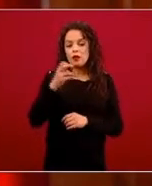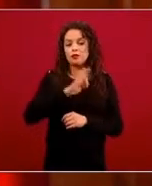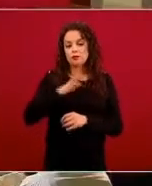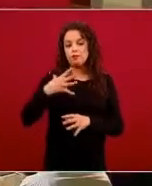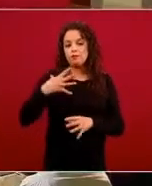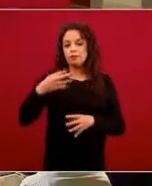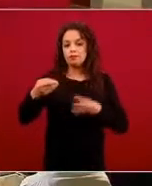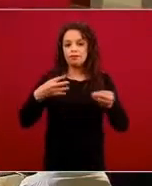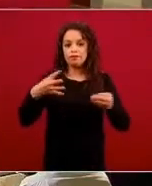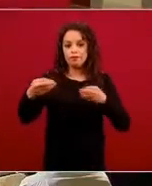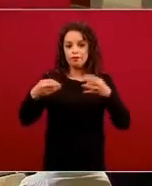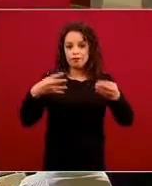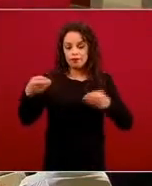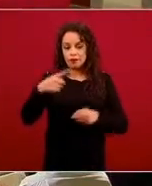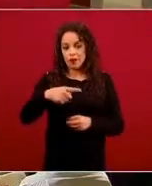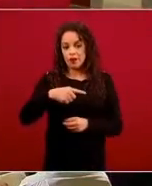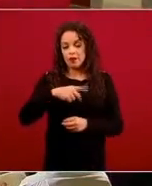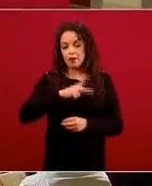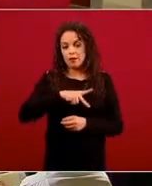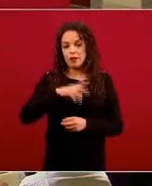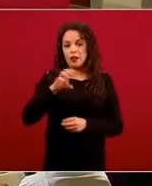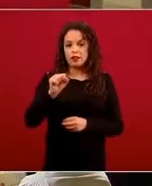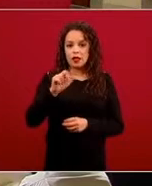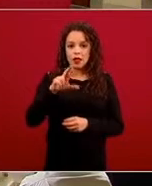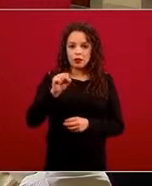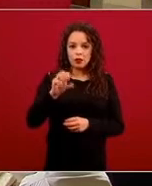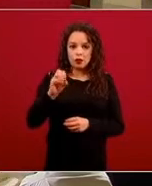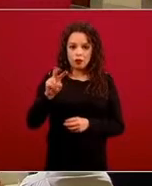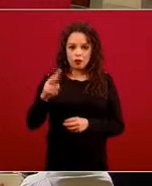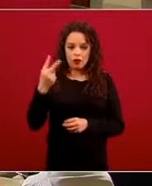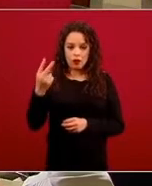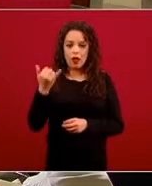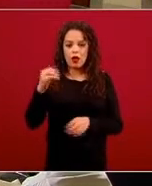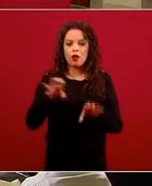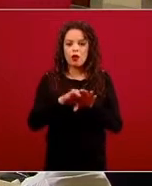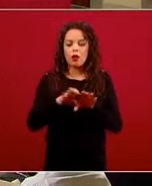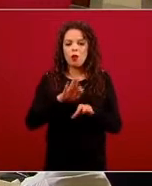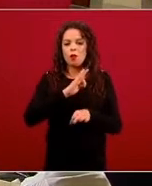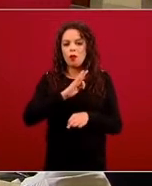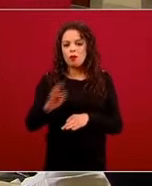the information across and talk to them about preventive measures.